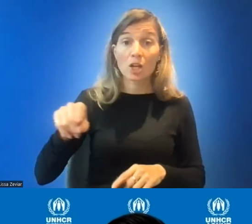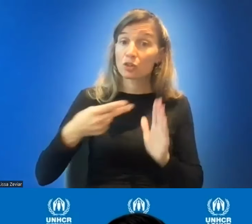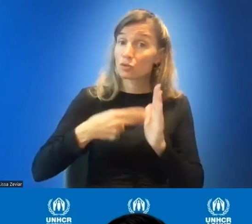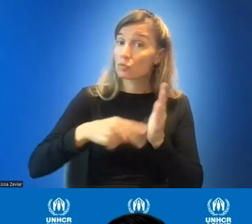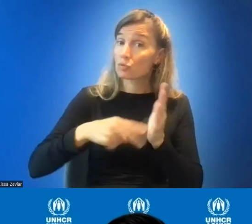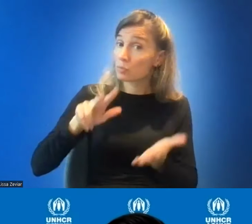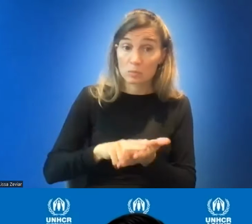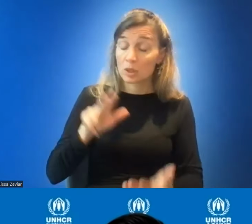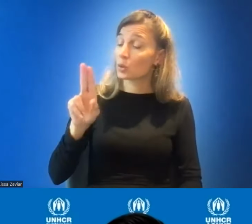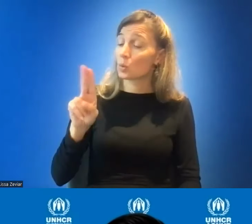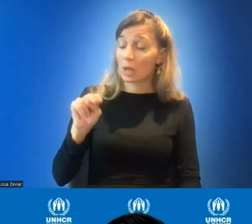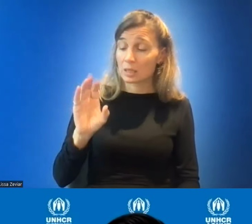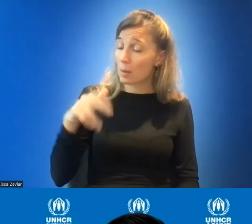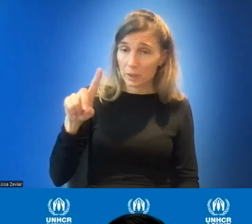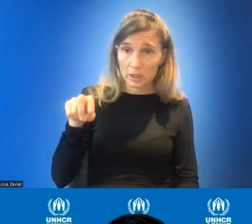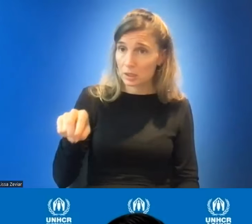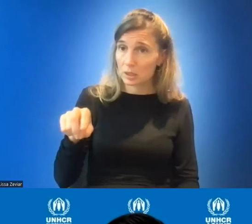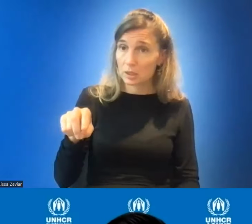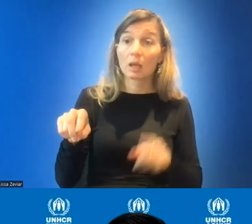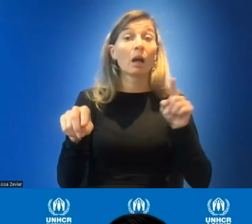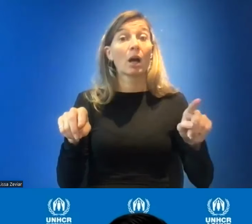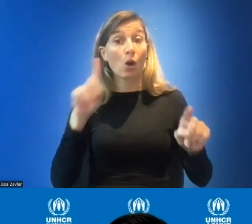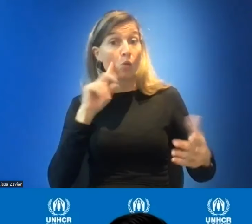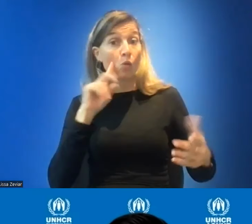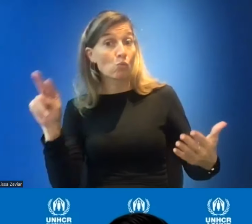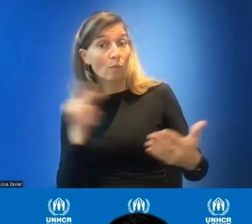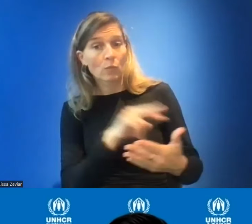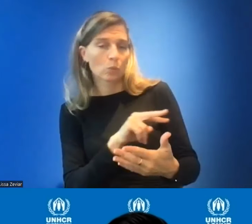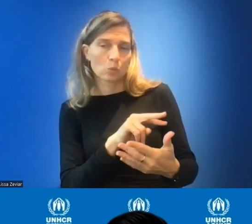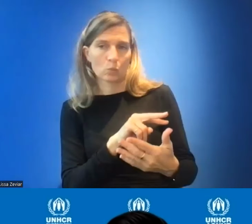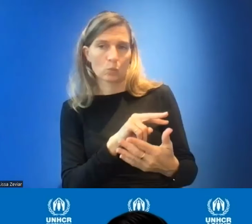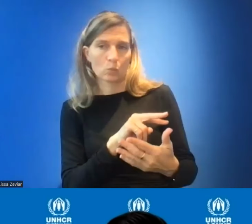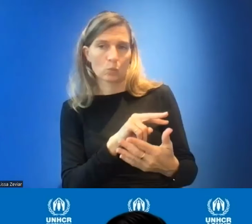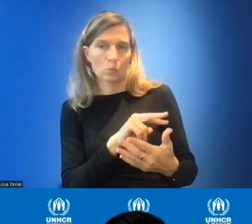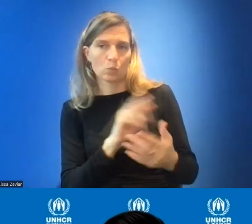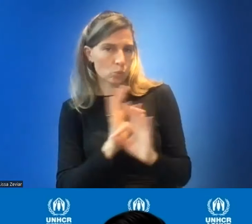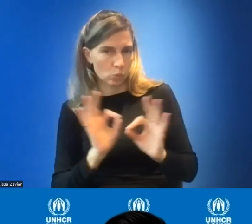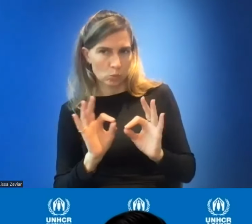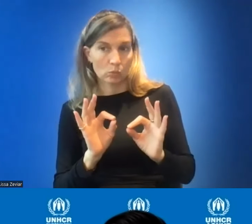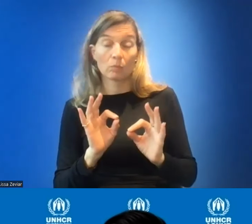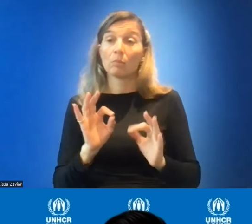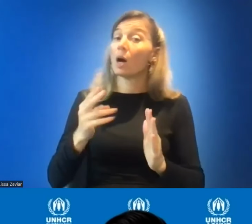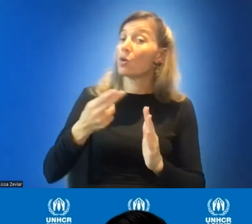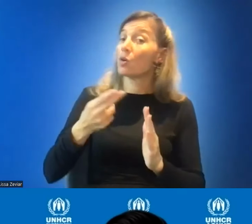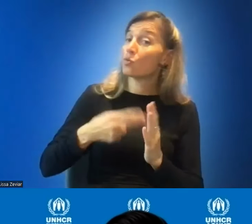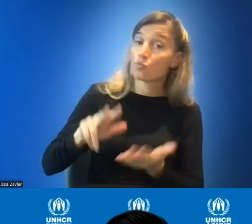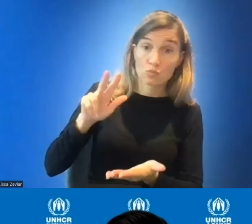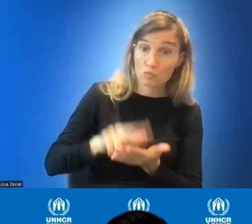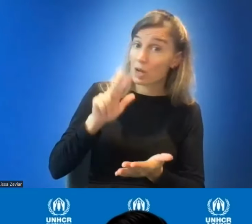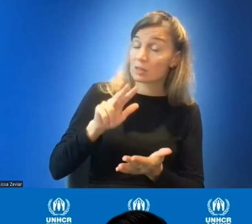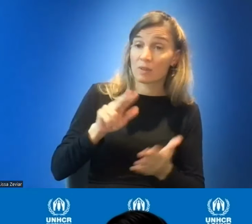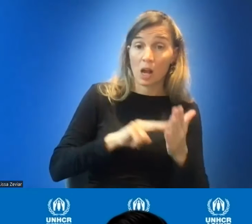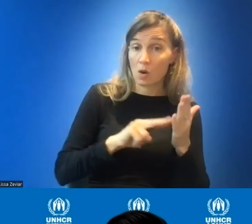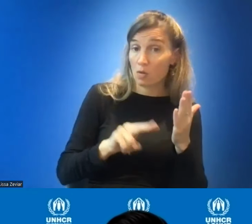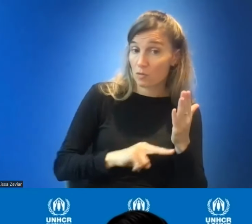not reviewed by the CRPD committee. And if they did not ratify the convention, they, of course, did